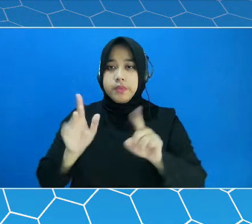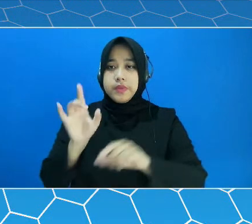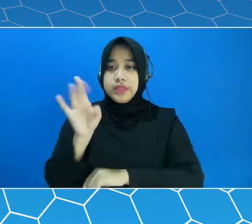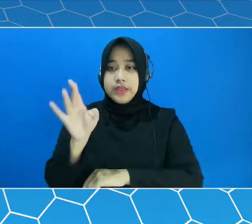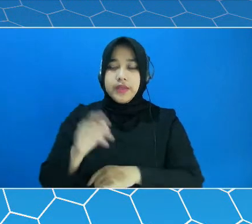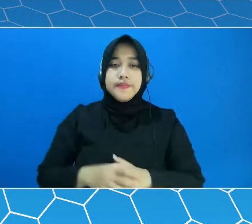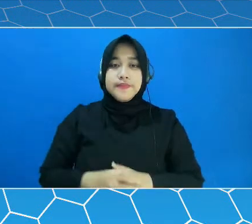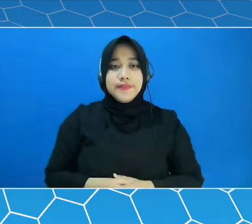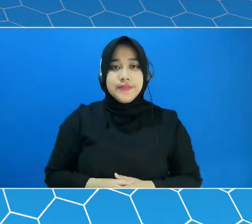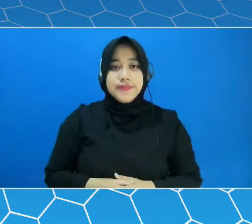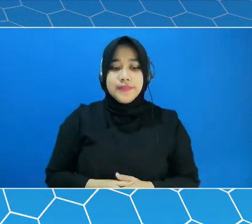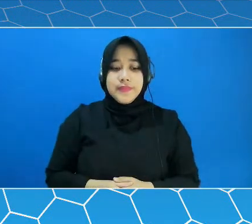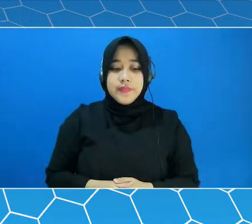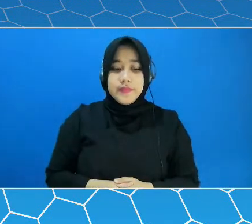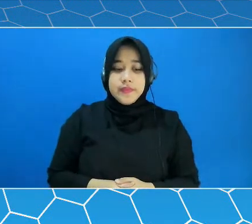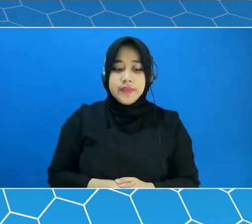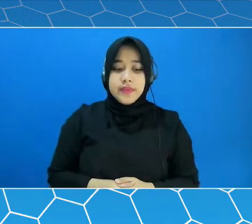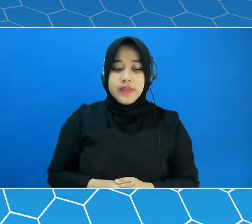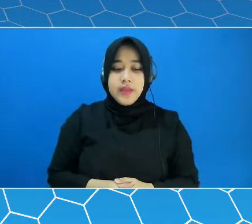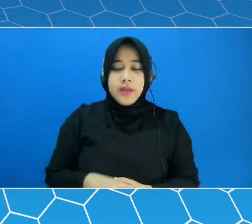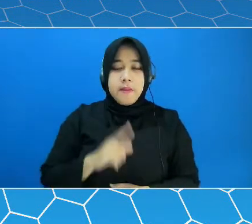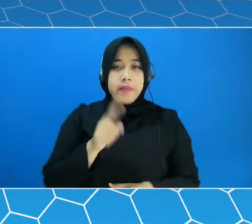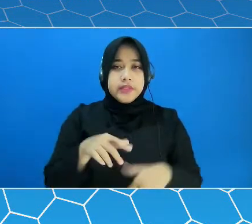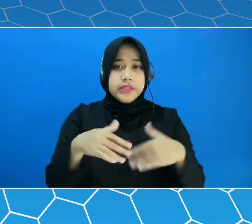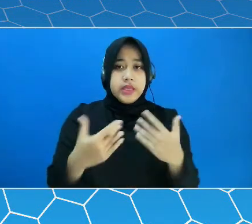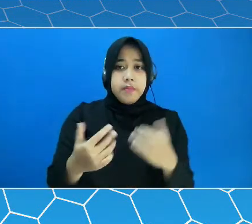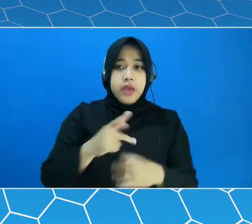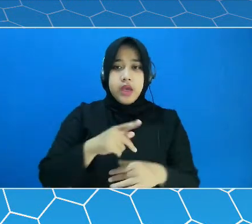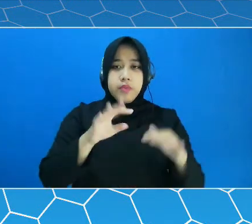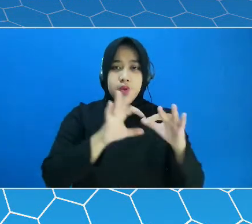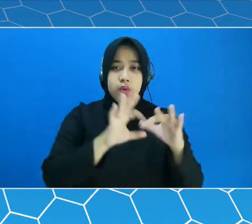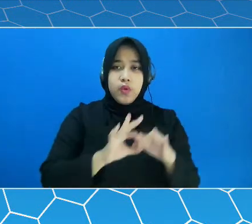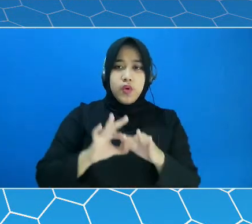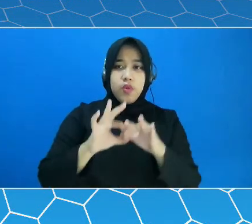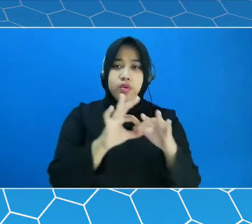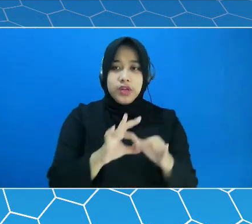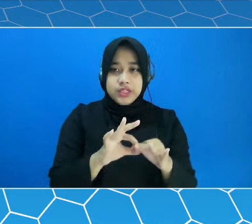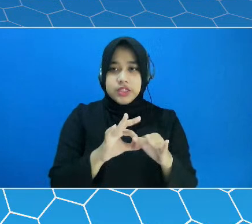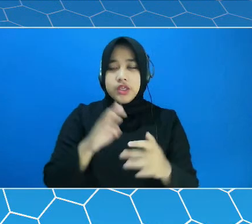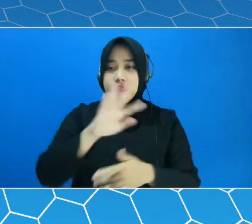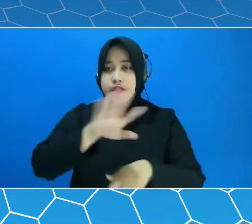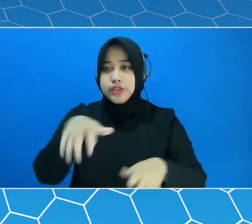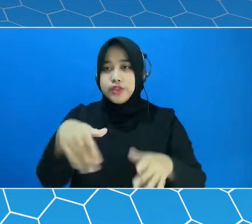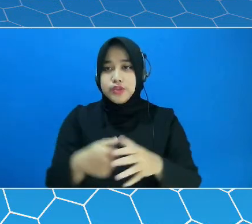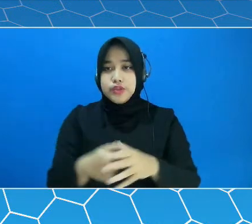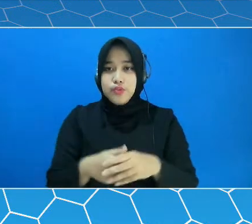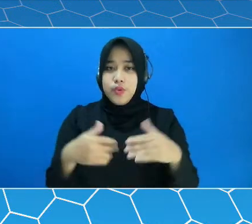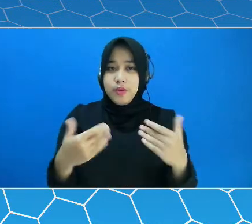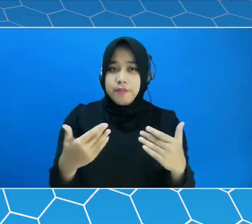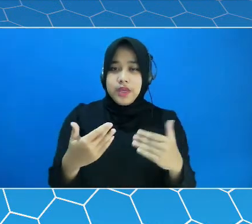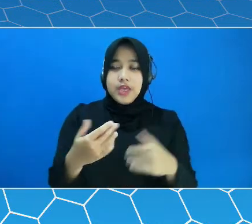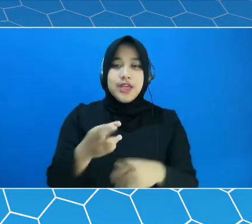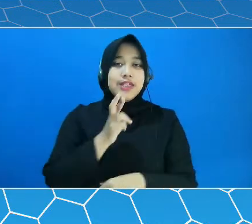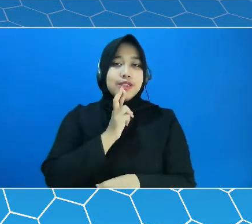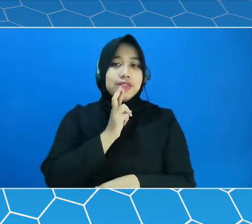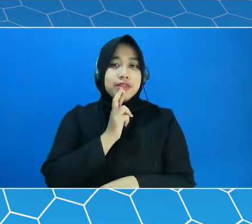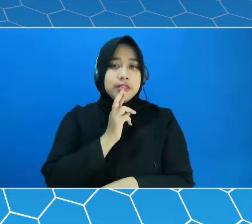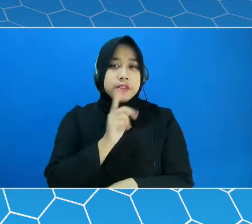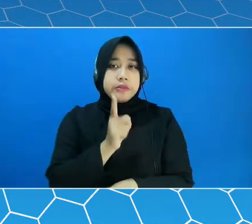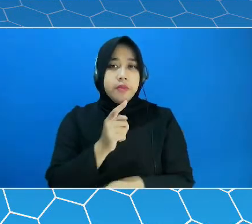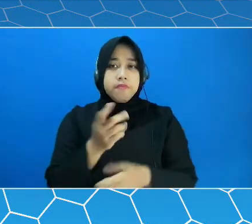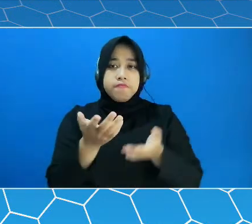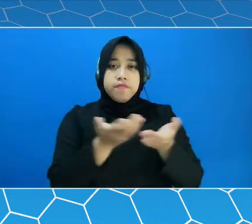more detail. Of course, we collaborated across UK because it's a national health service. And also we were learning and